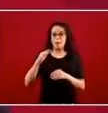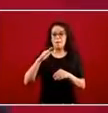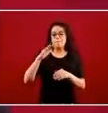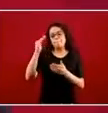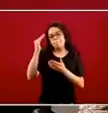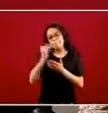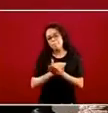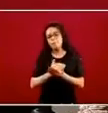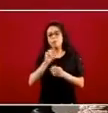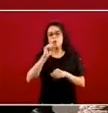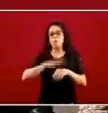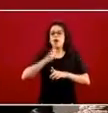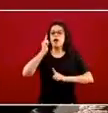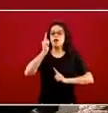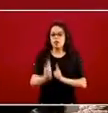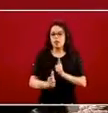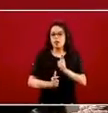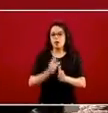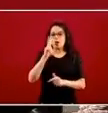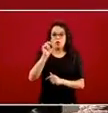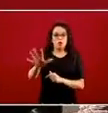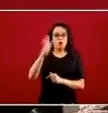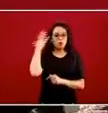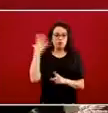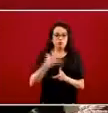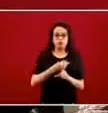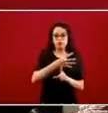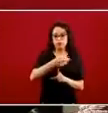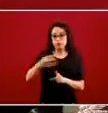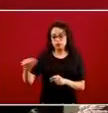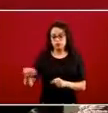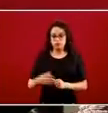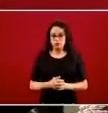having less contagions, a lower speed,